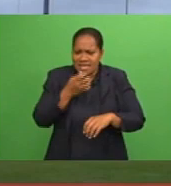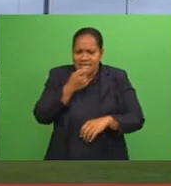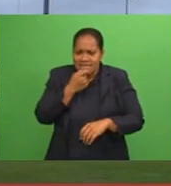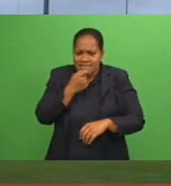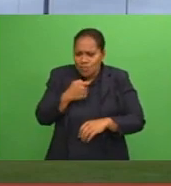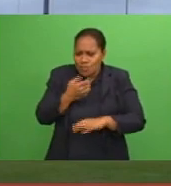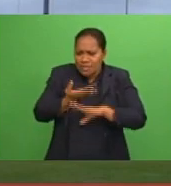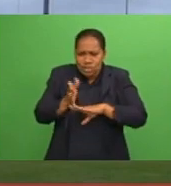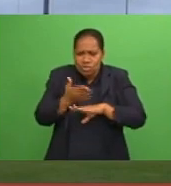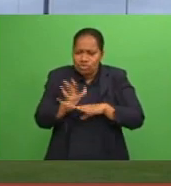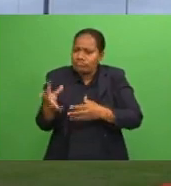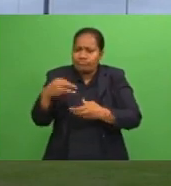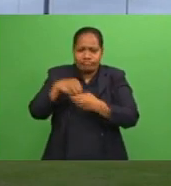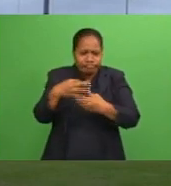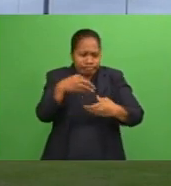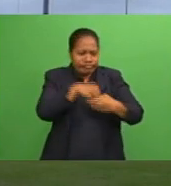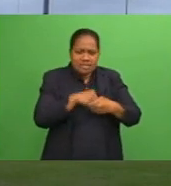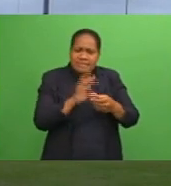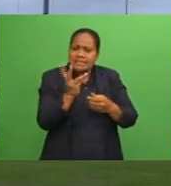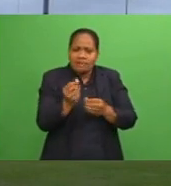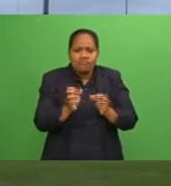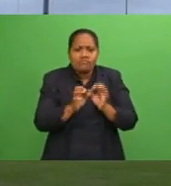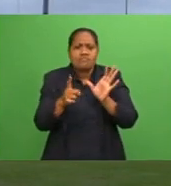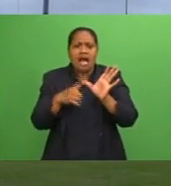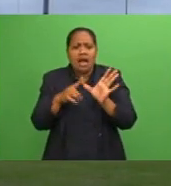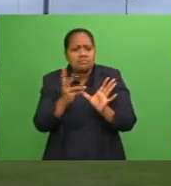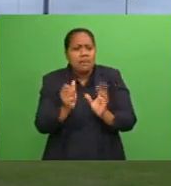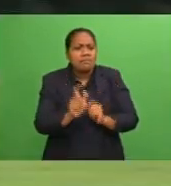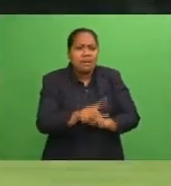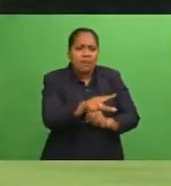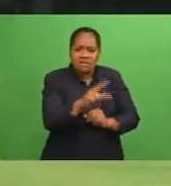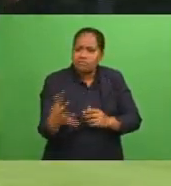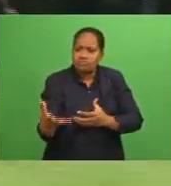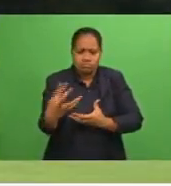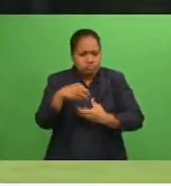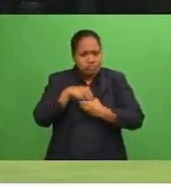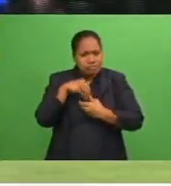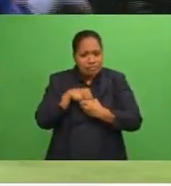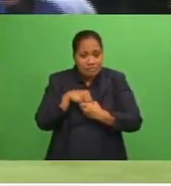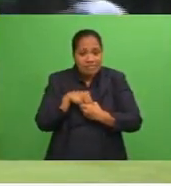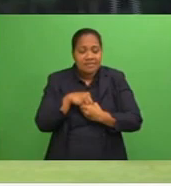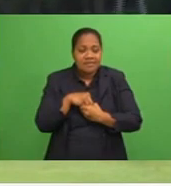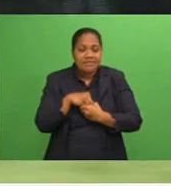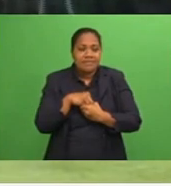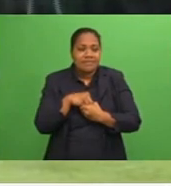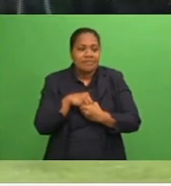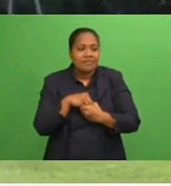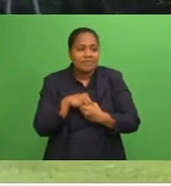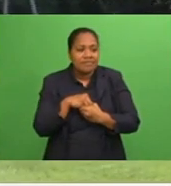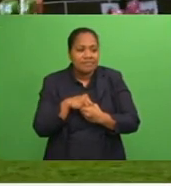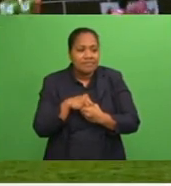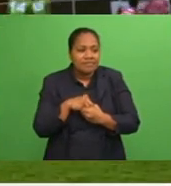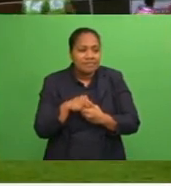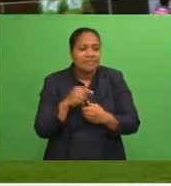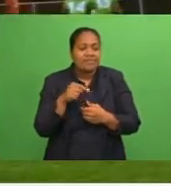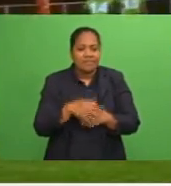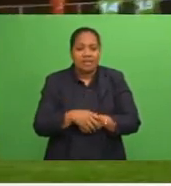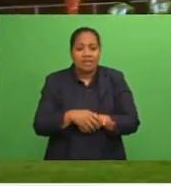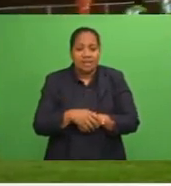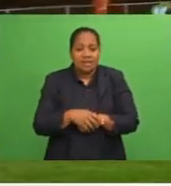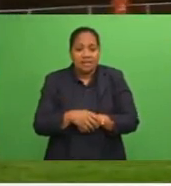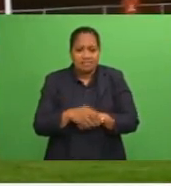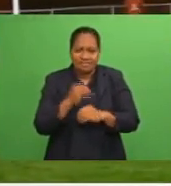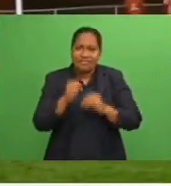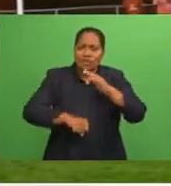from Mba and Lambasa and last season boys, and we hope it goes well throughout the season. Ranking in the